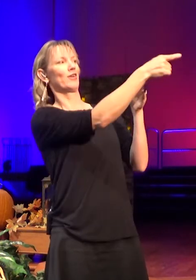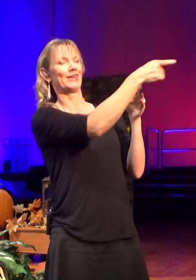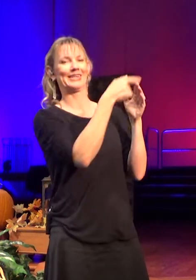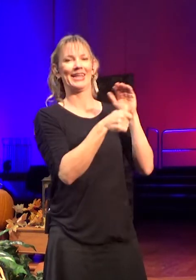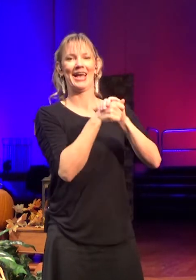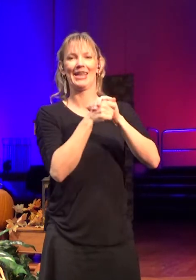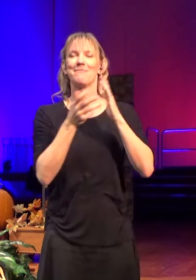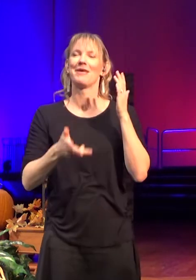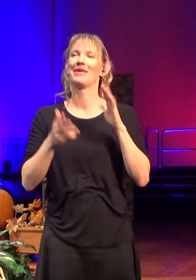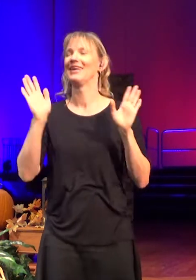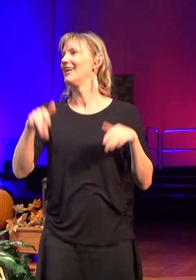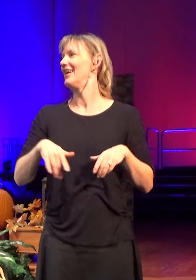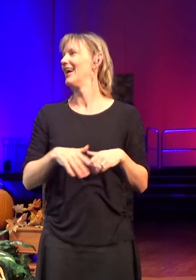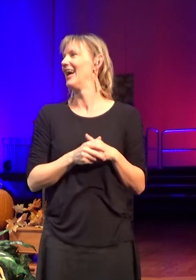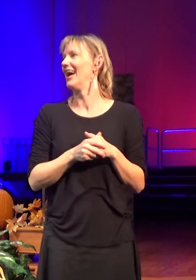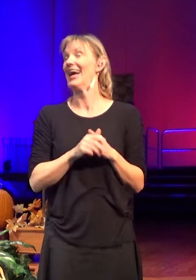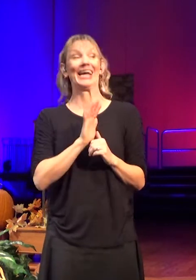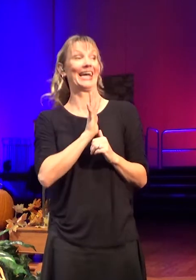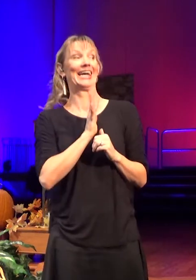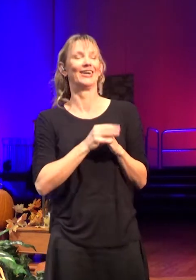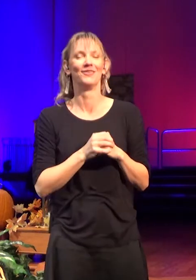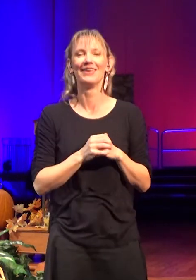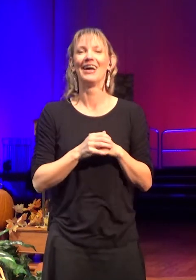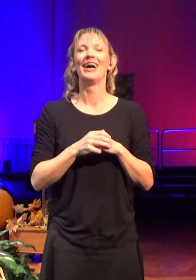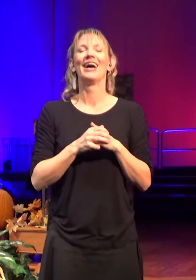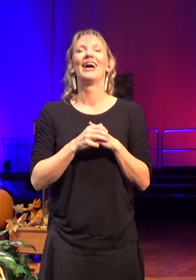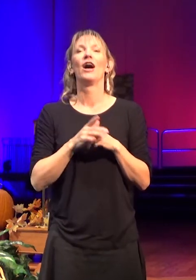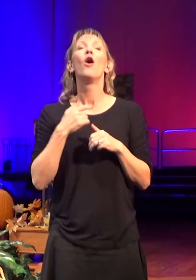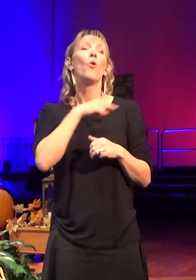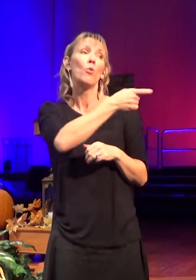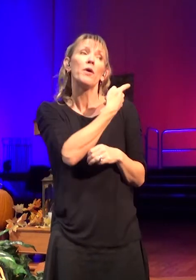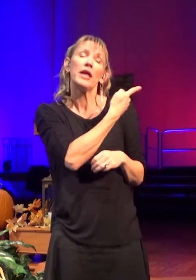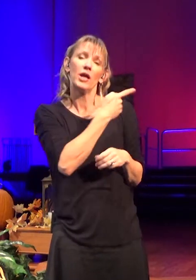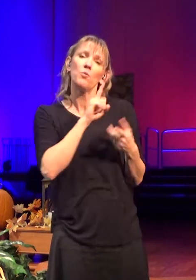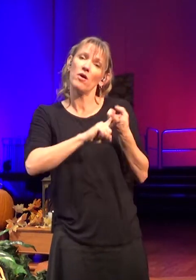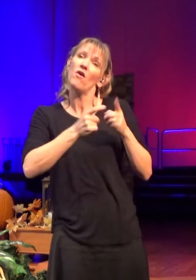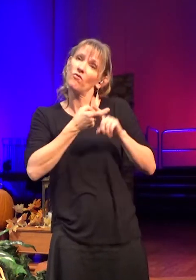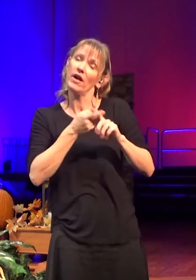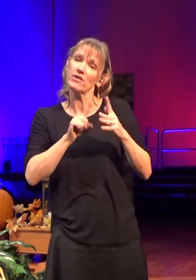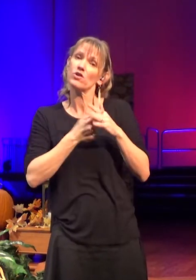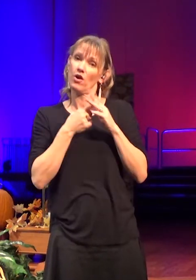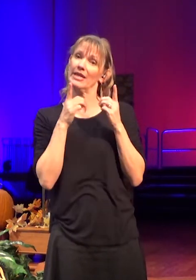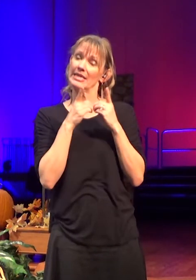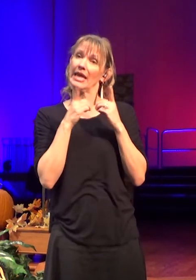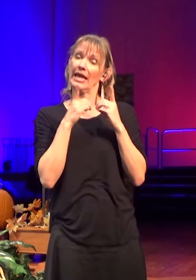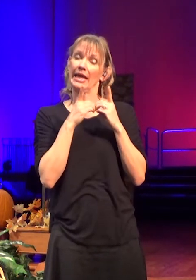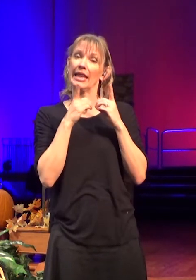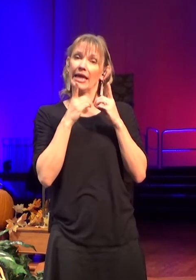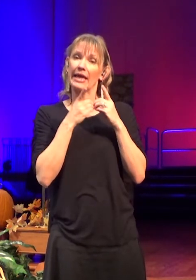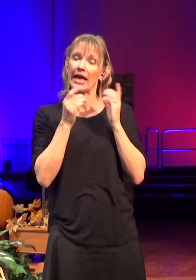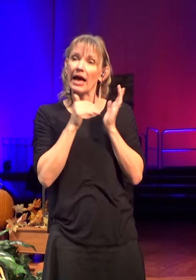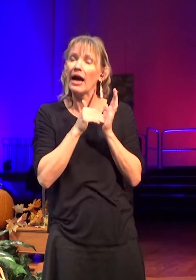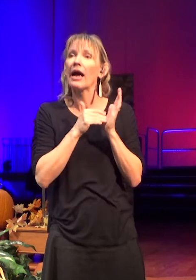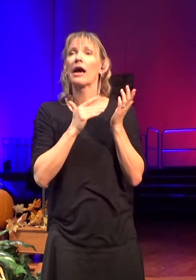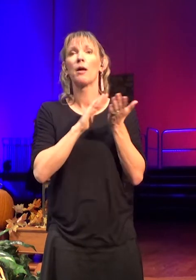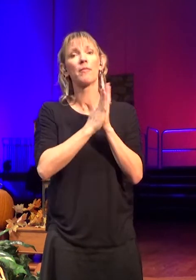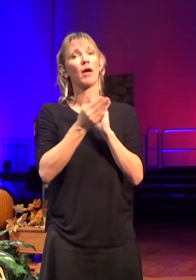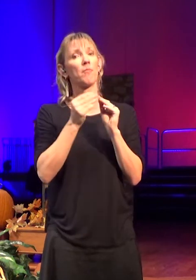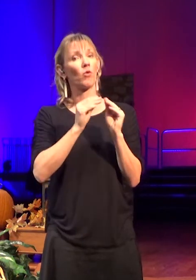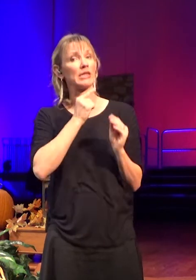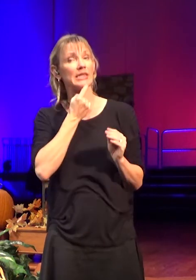there. In the corner hiding where she normally might be no hi. And so we were friends when we started dating